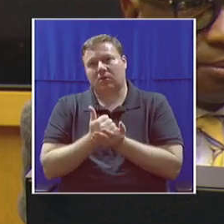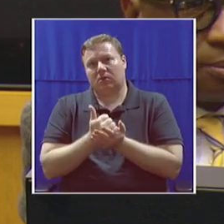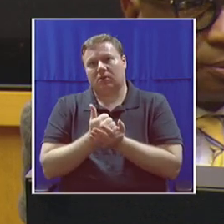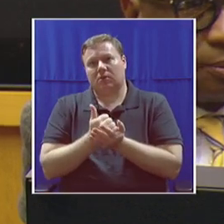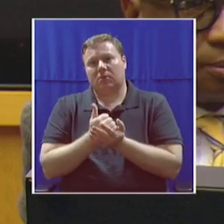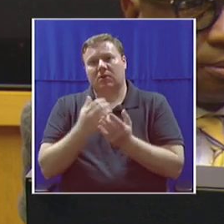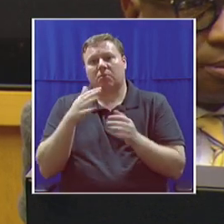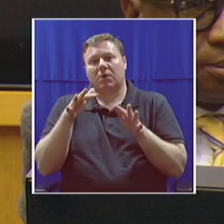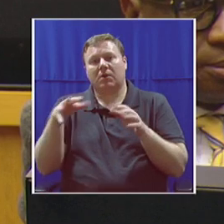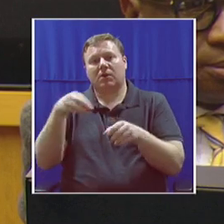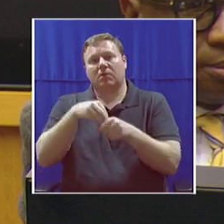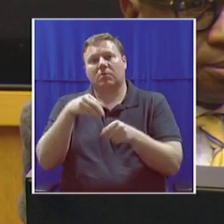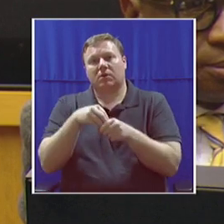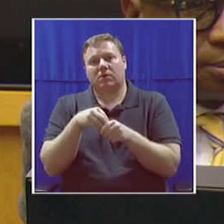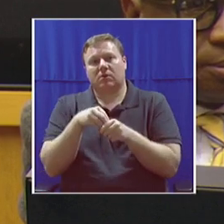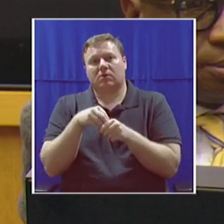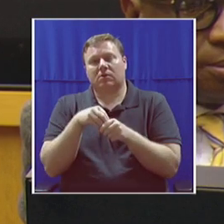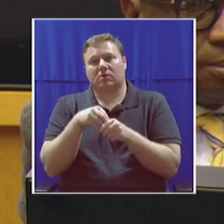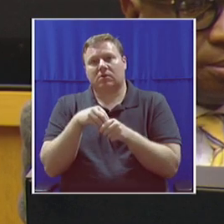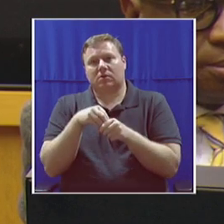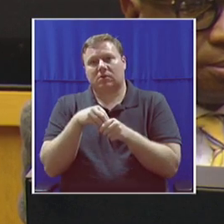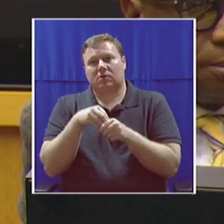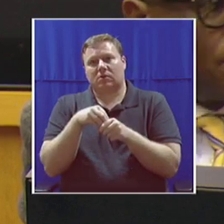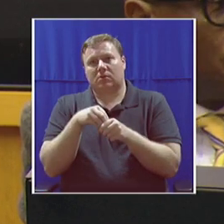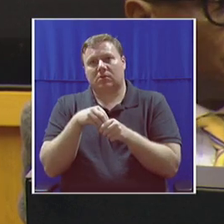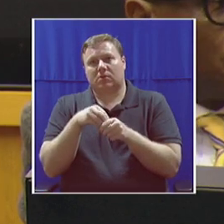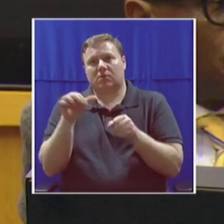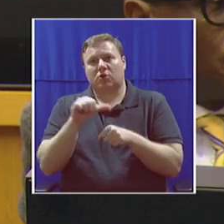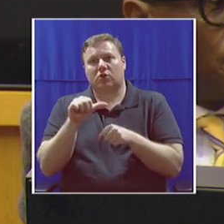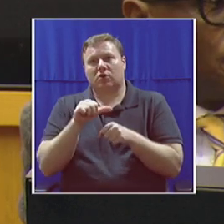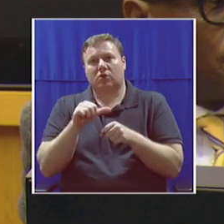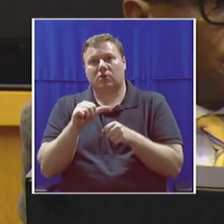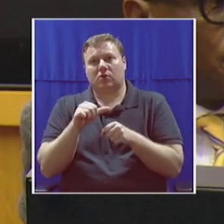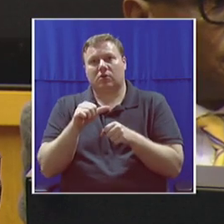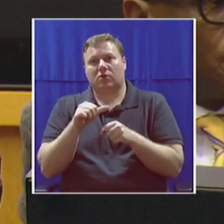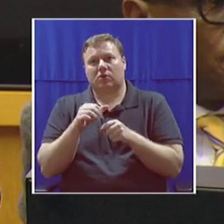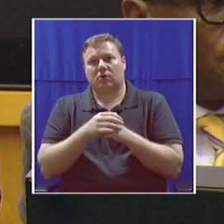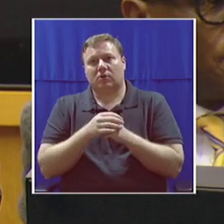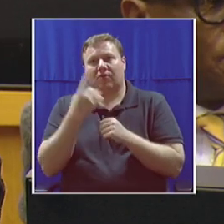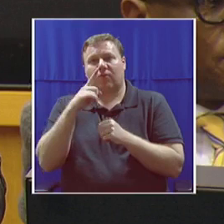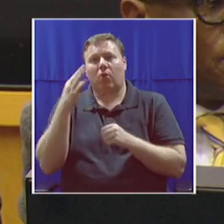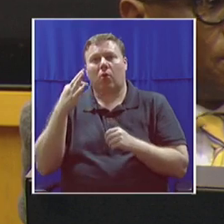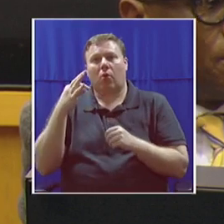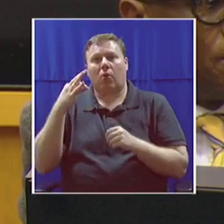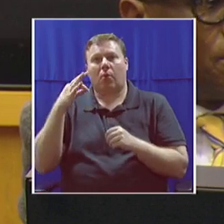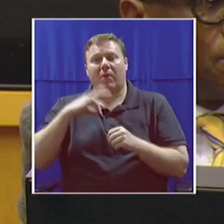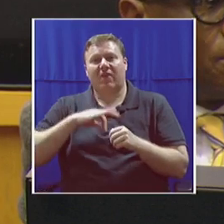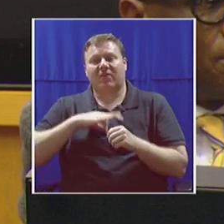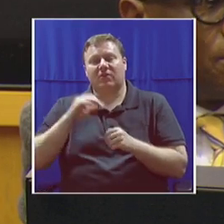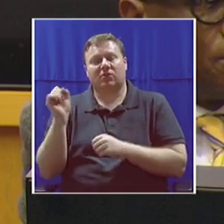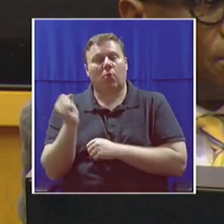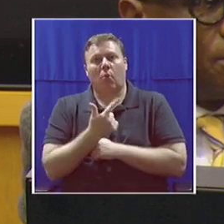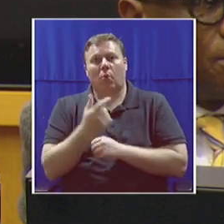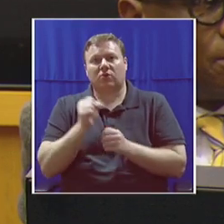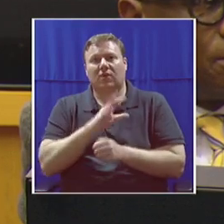participate in the petroleum activities for the benefit of all South Africans let me add just one sentence